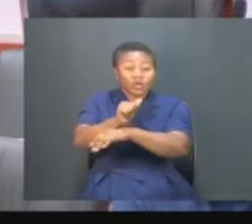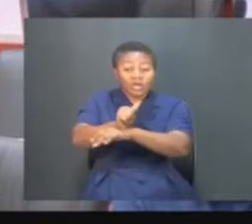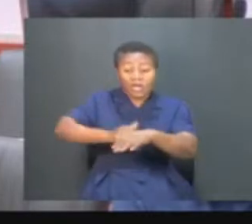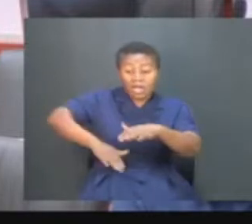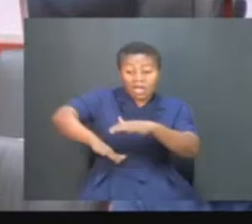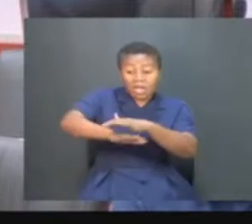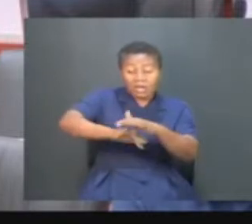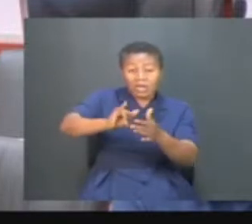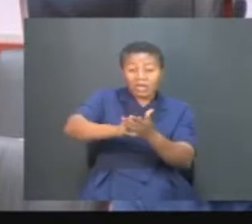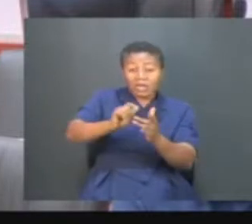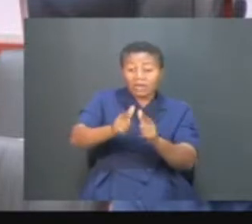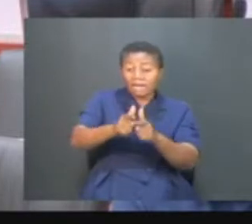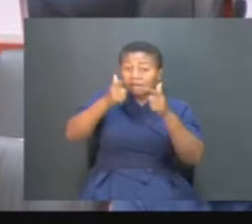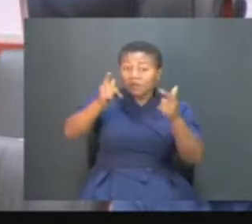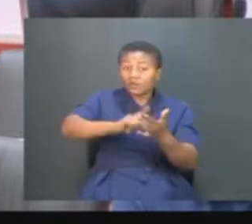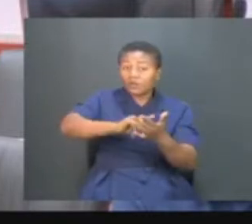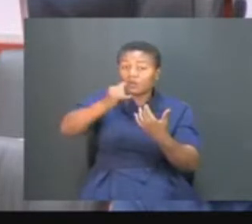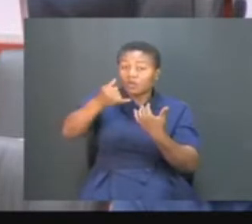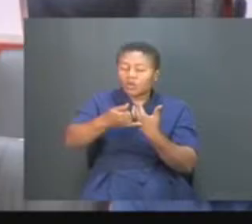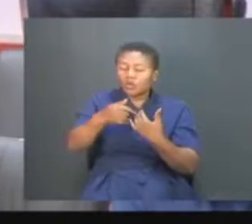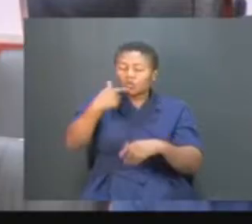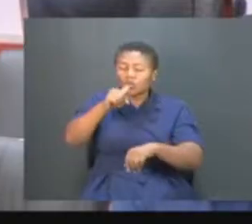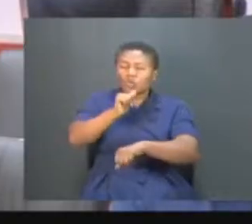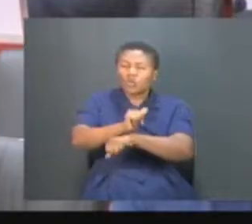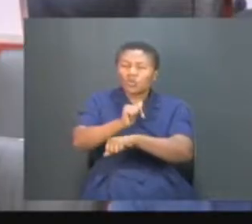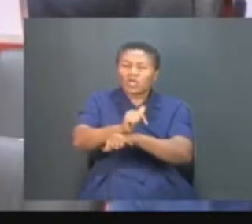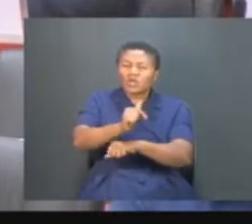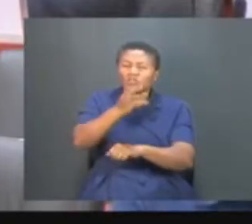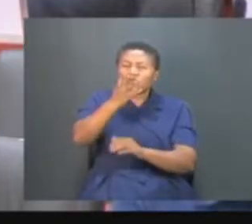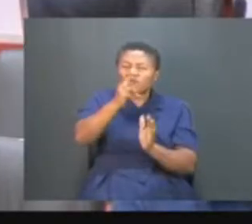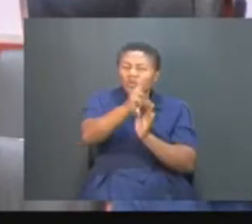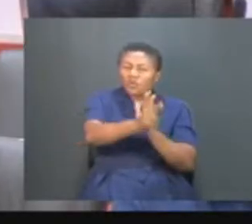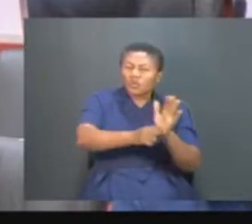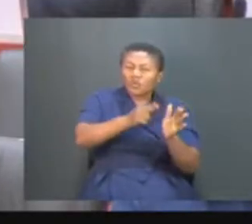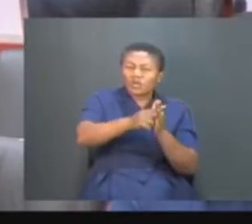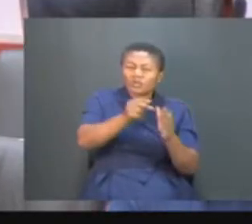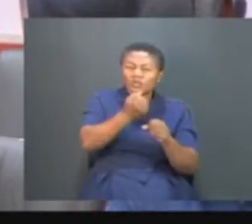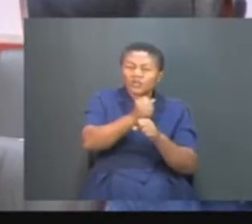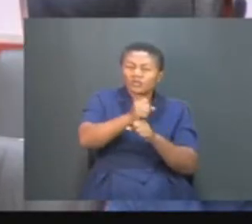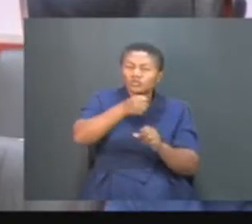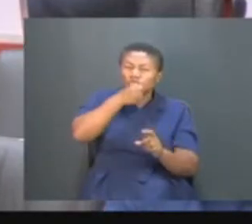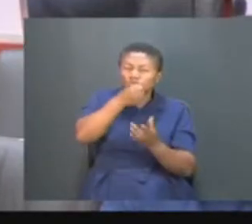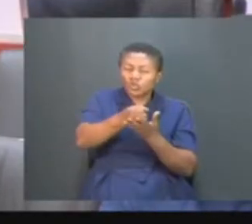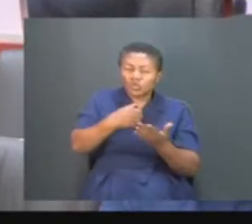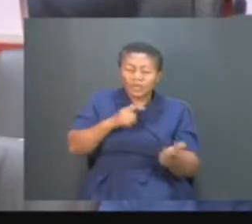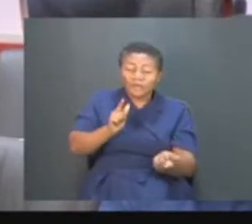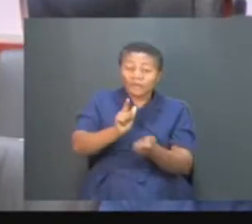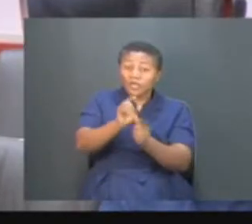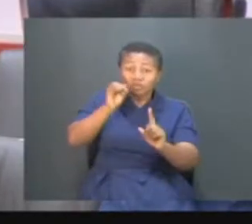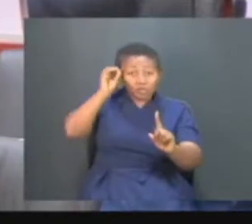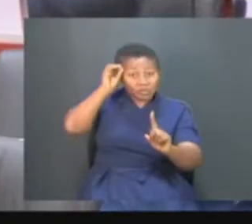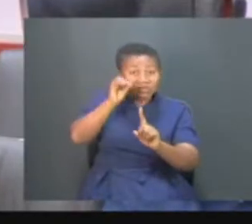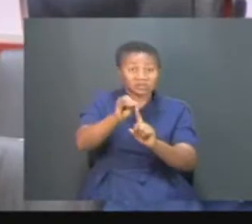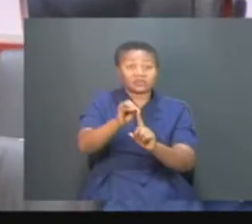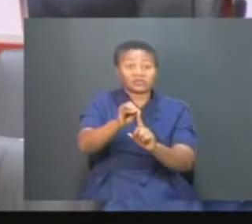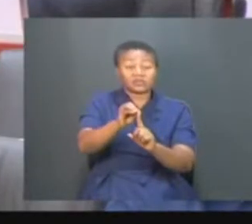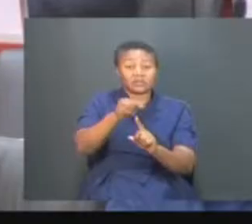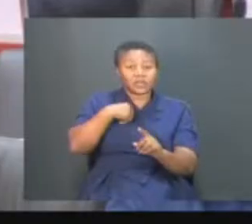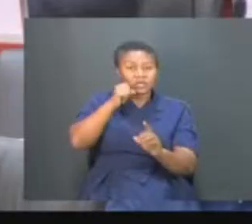who are currently working 24 hours to make sure that we meet these objectives. I can show you where they